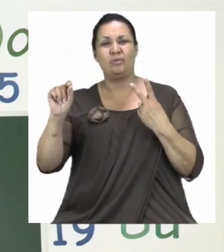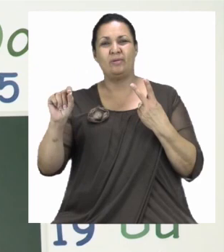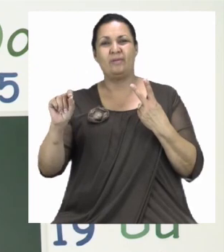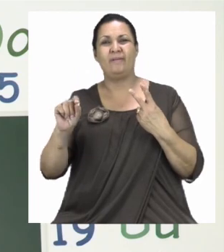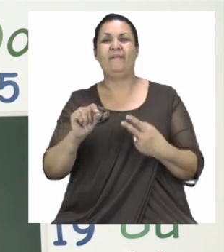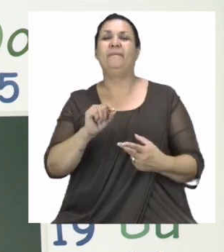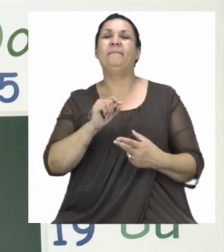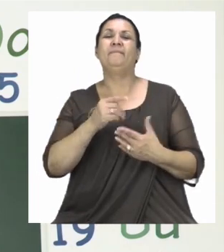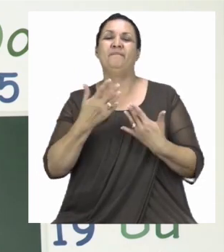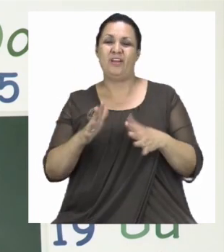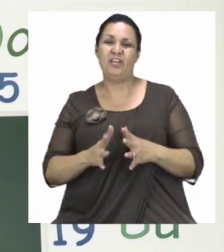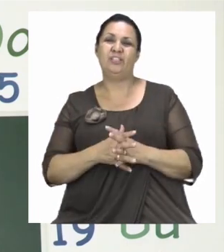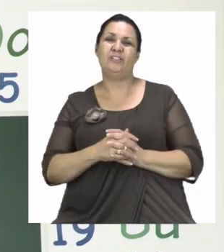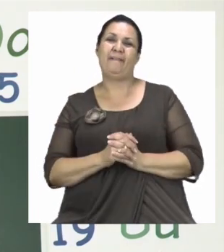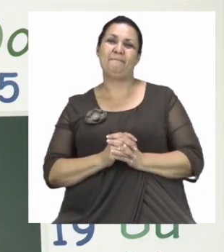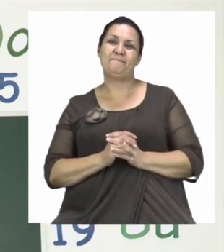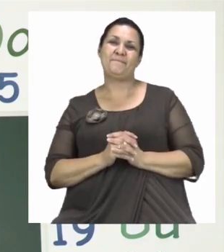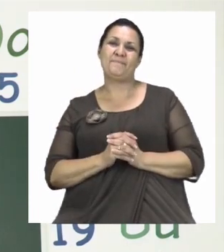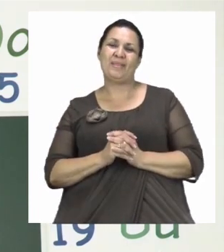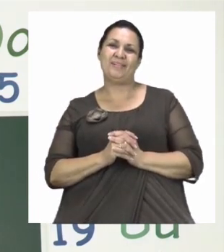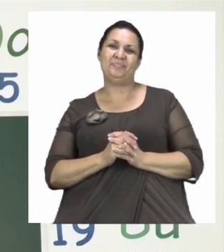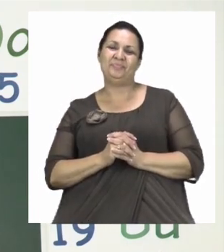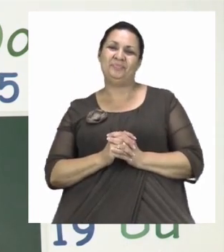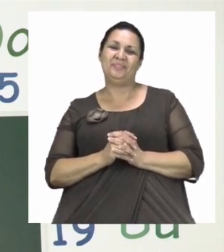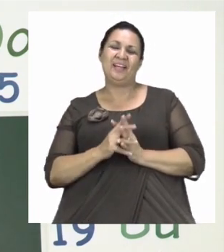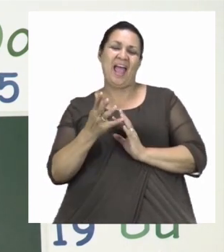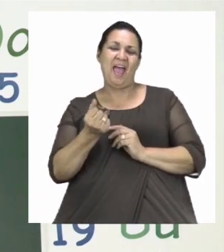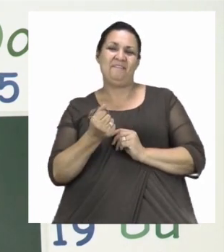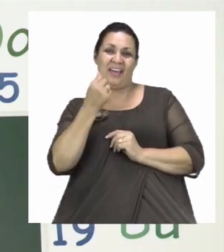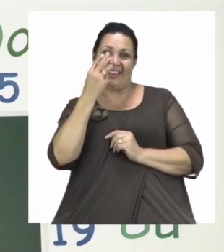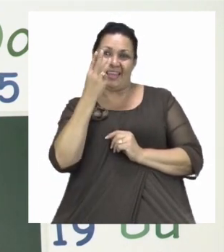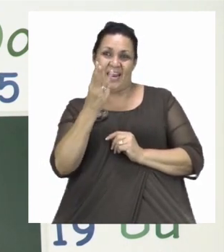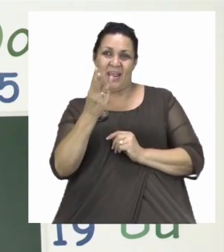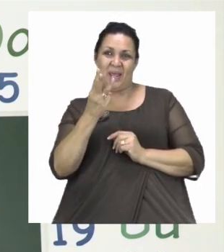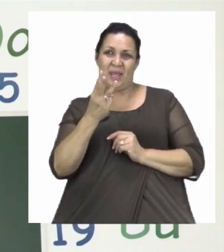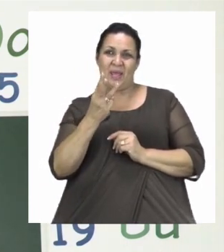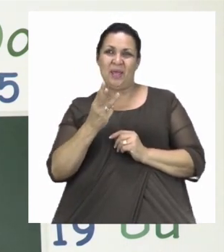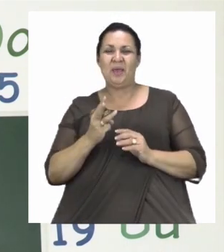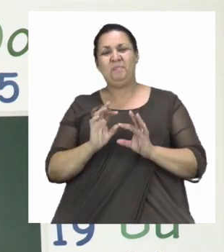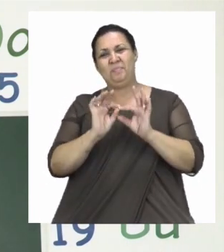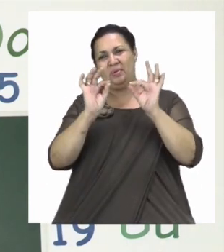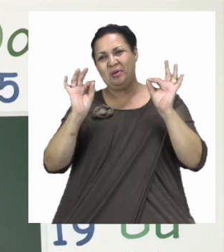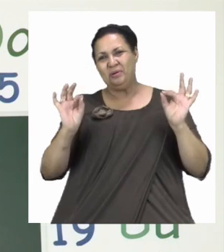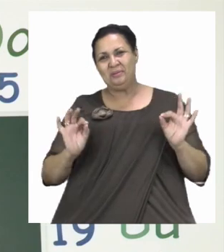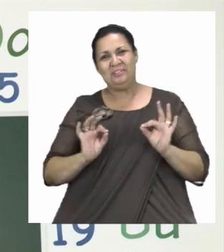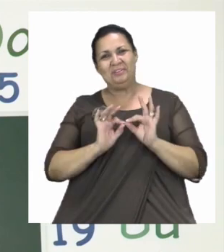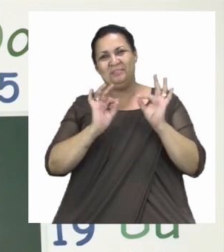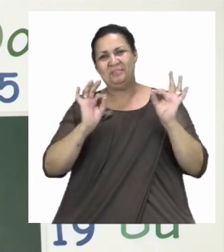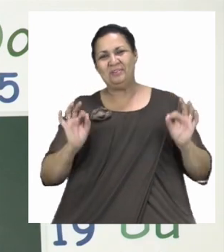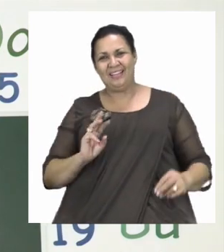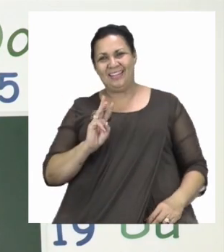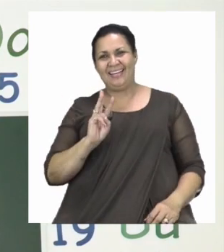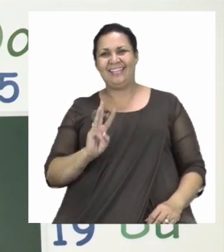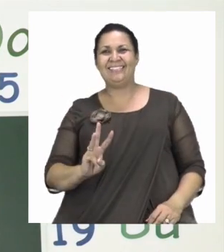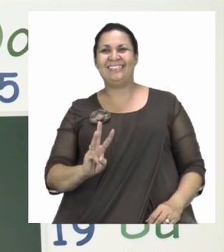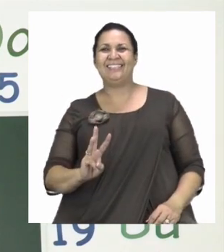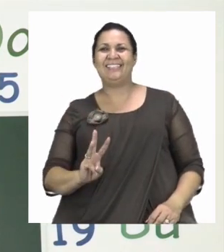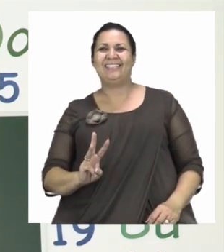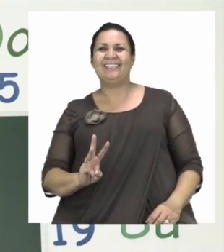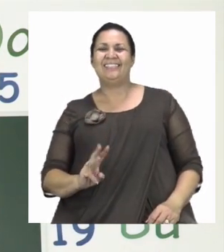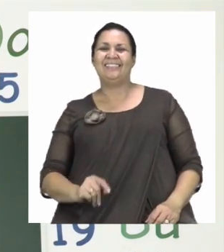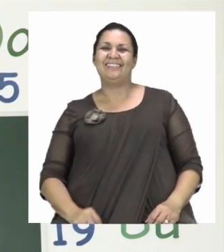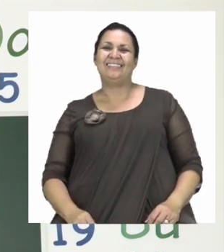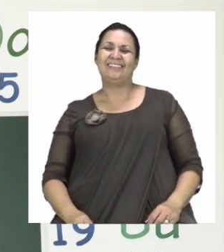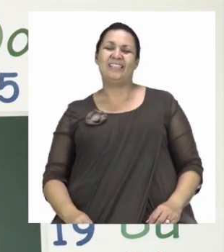2. And you'll have 3 beautiful 3s. So you are going to